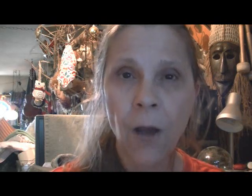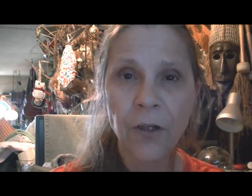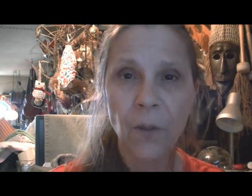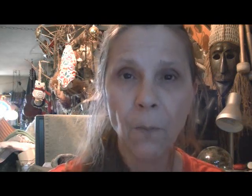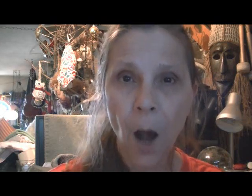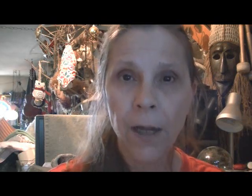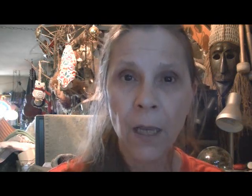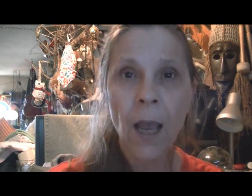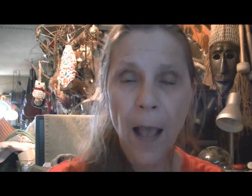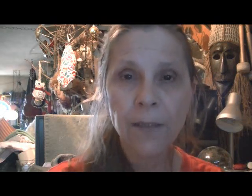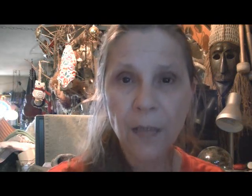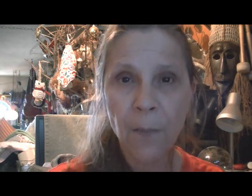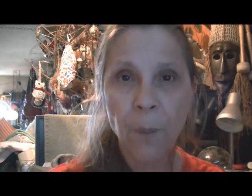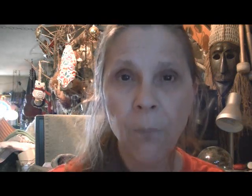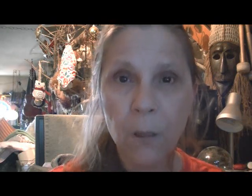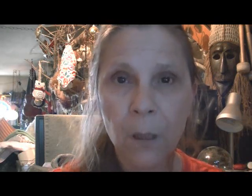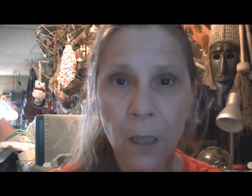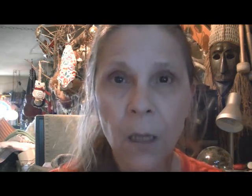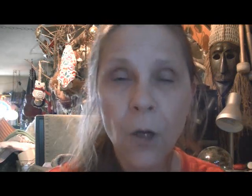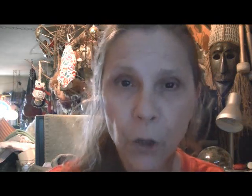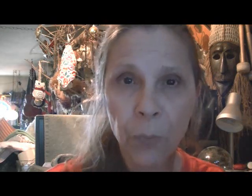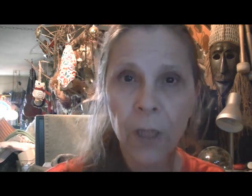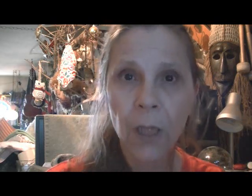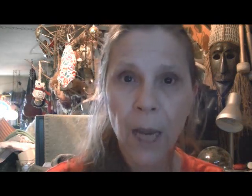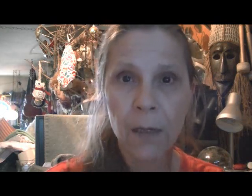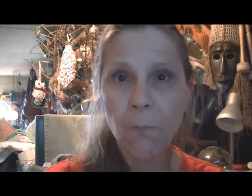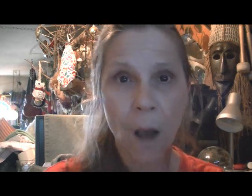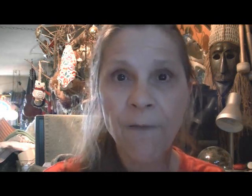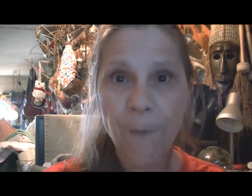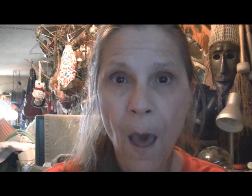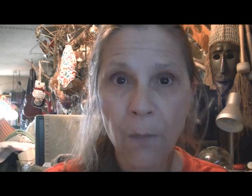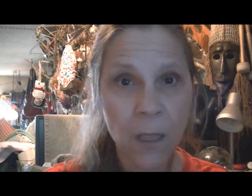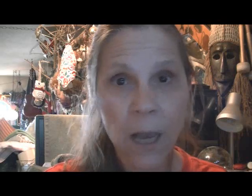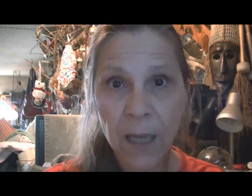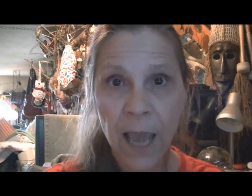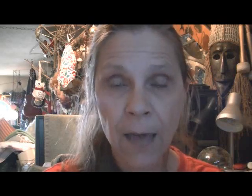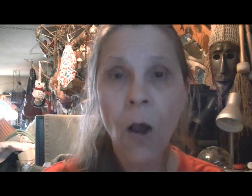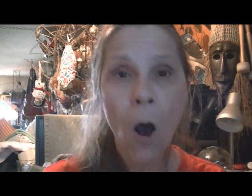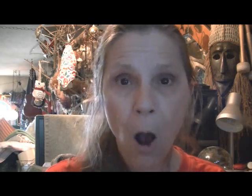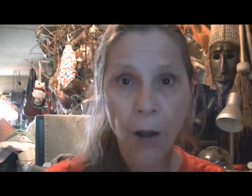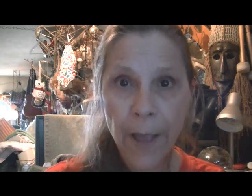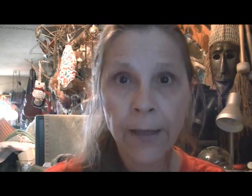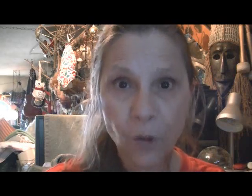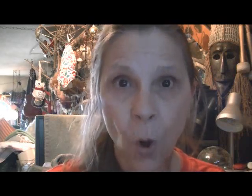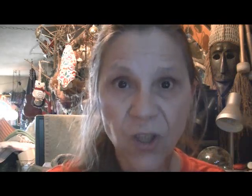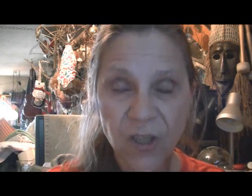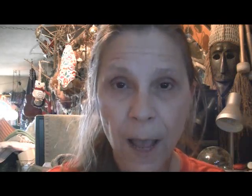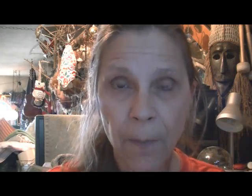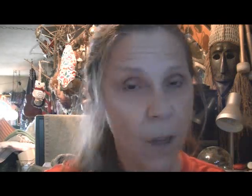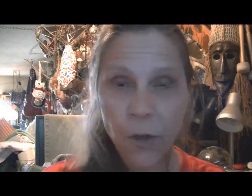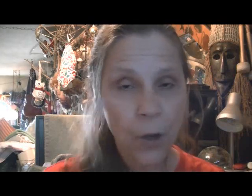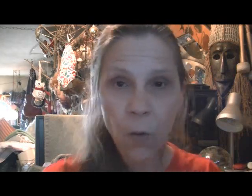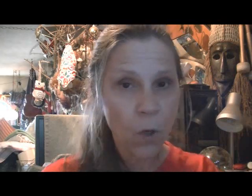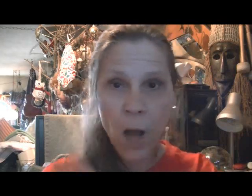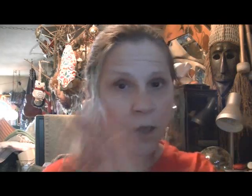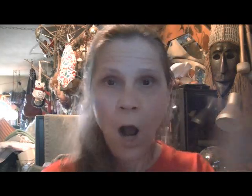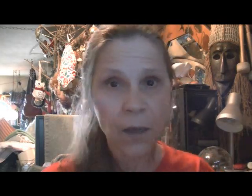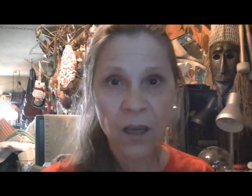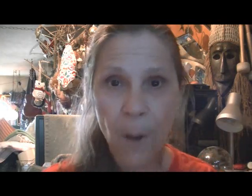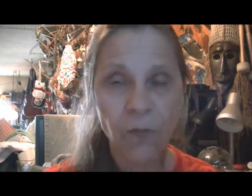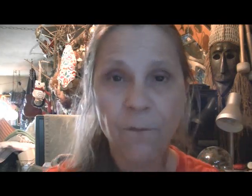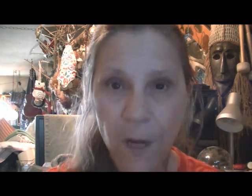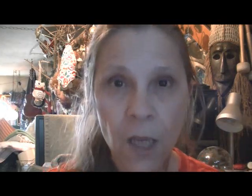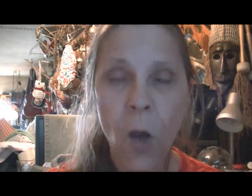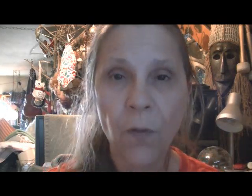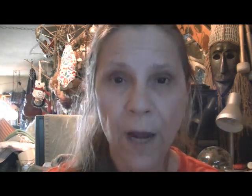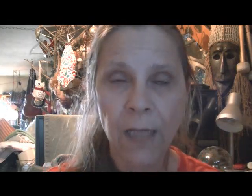my daughter's body as they publicly humiliated my family again on that doorstep. No, we're not